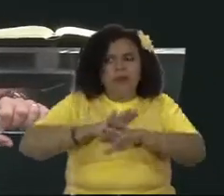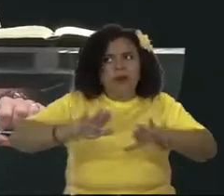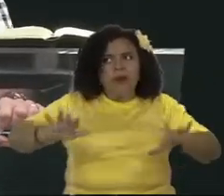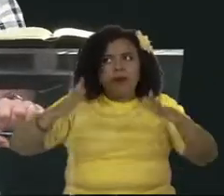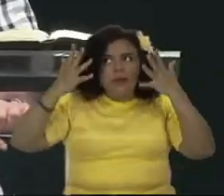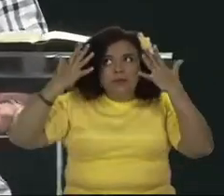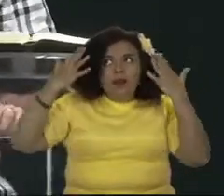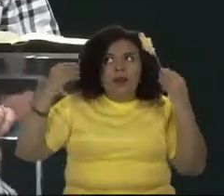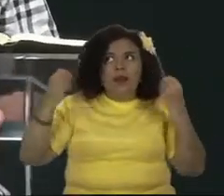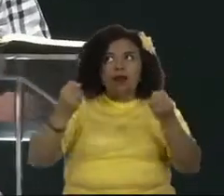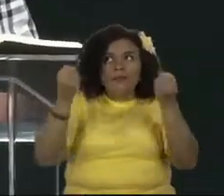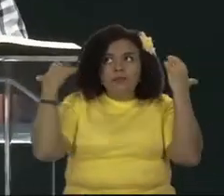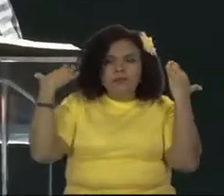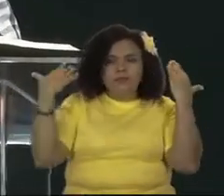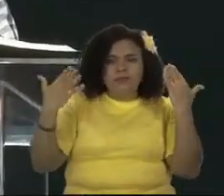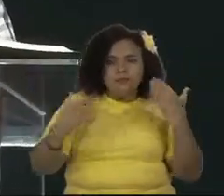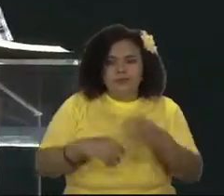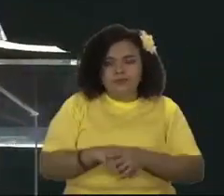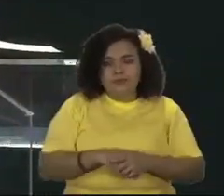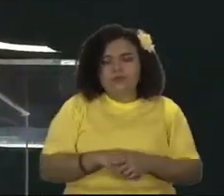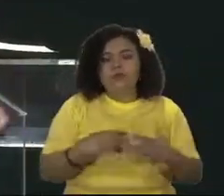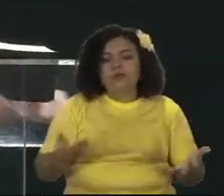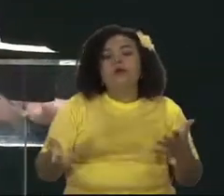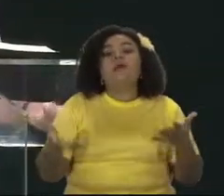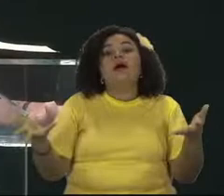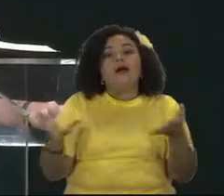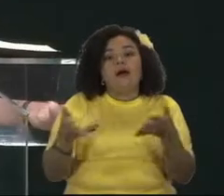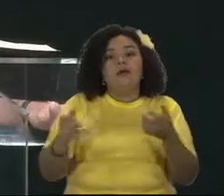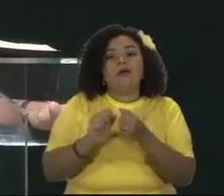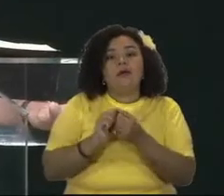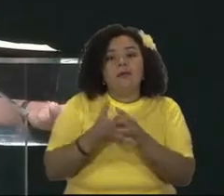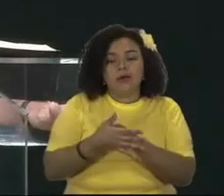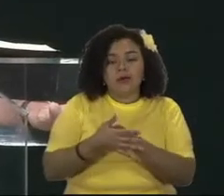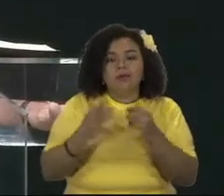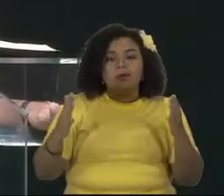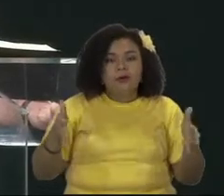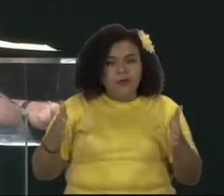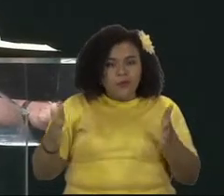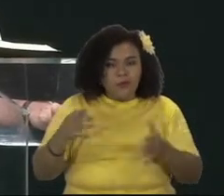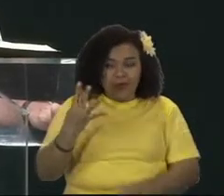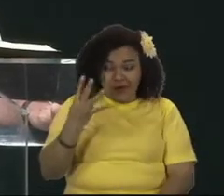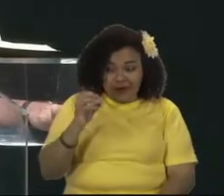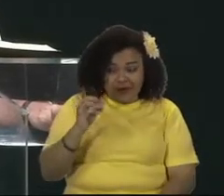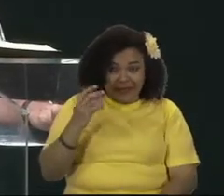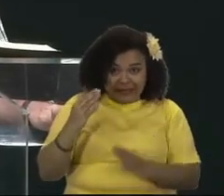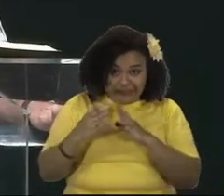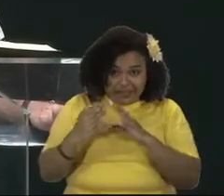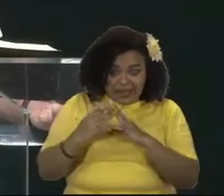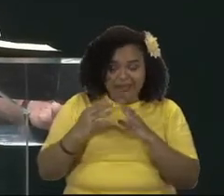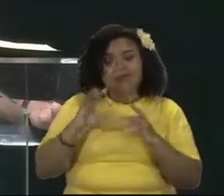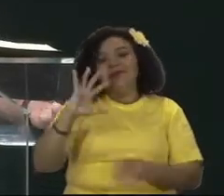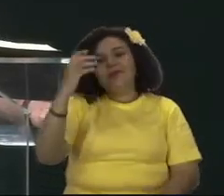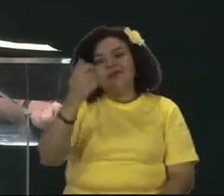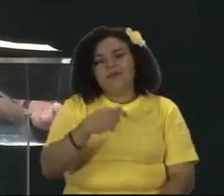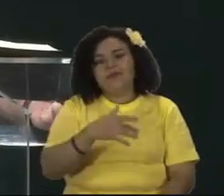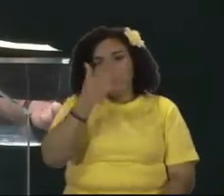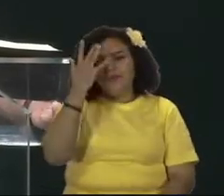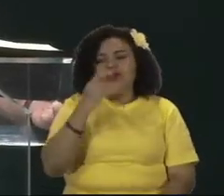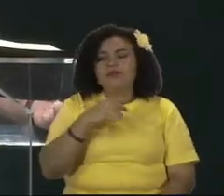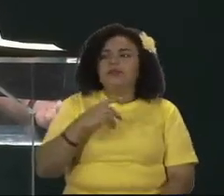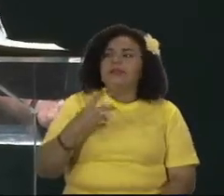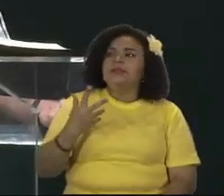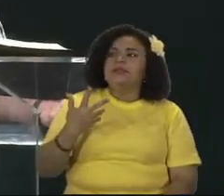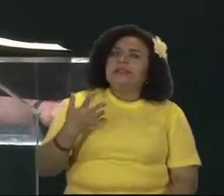pandemic times, it was an opportunity to practice the love. And people to risk their